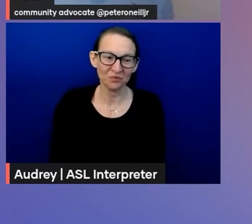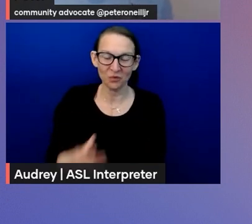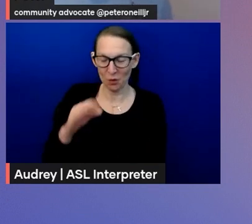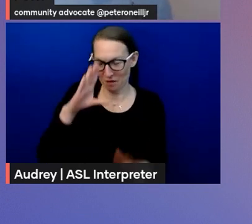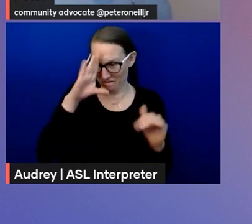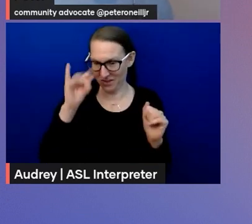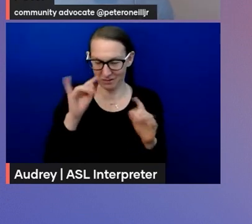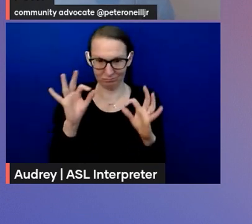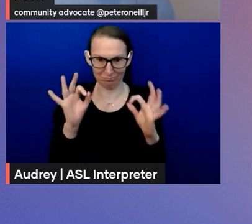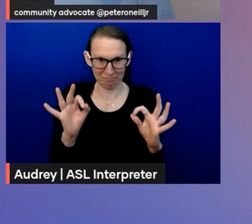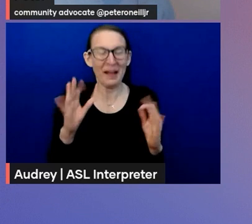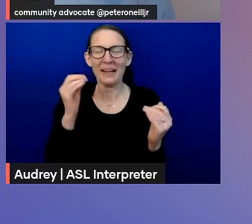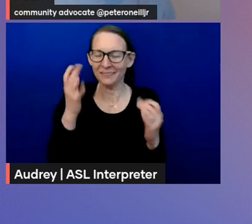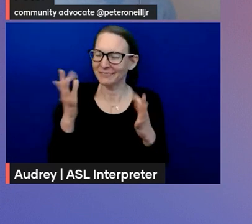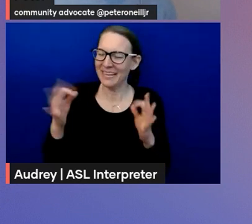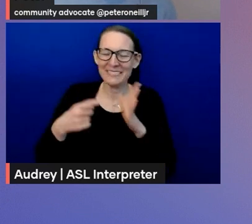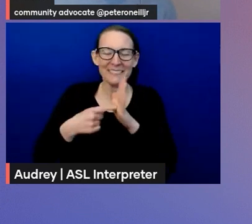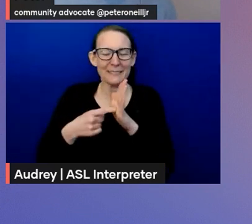my side today.